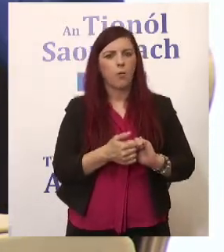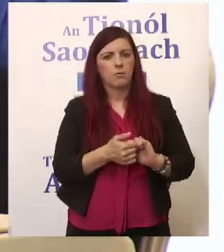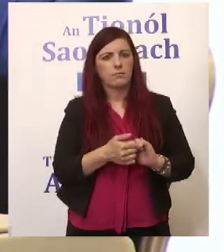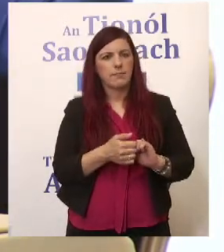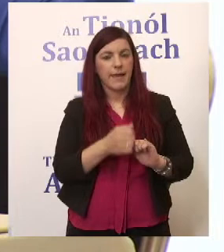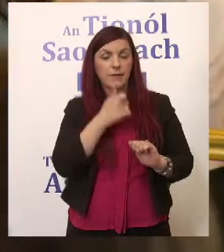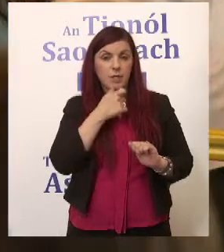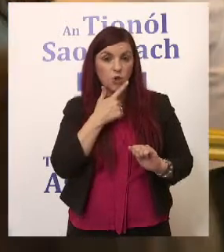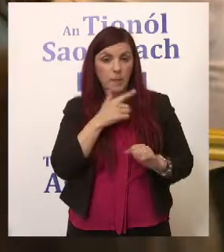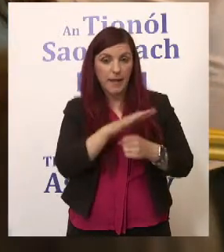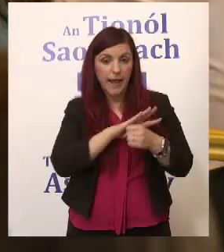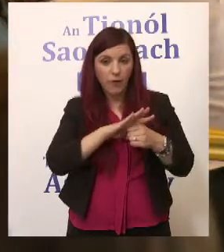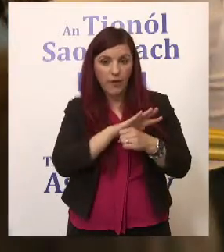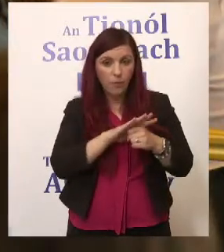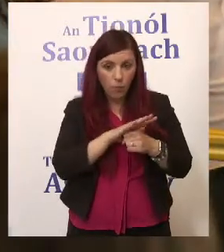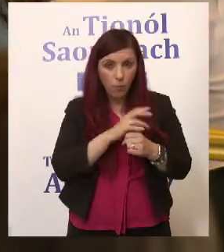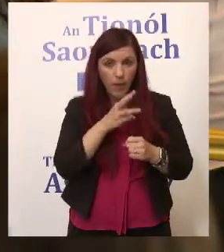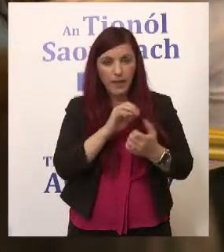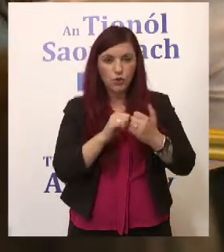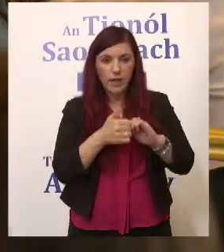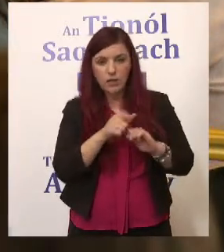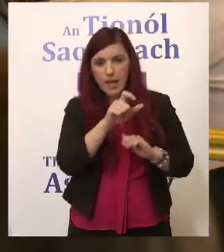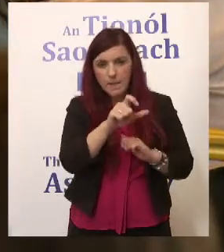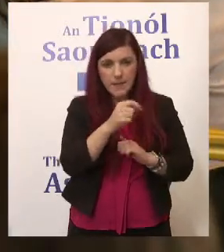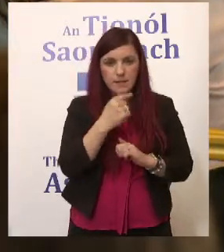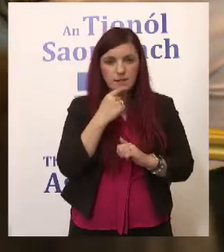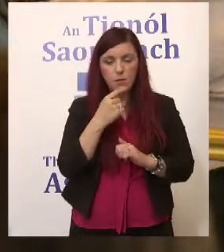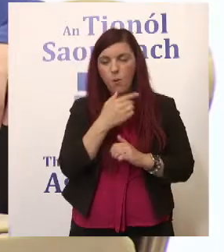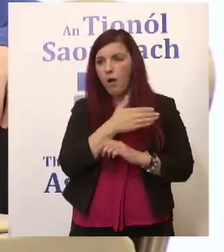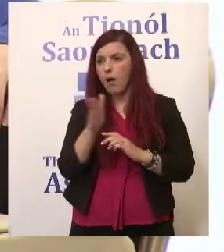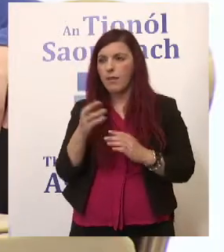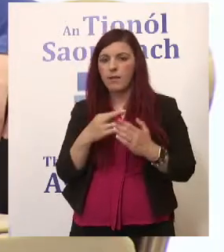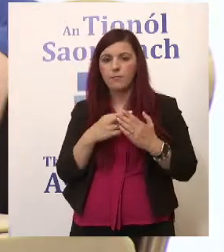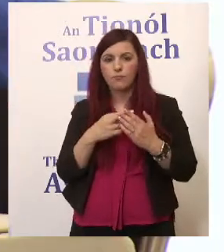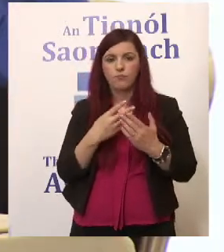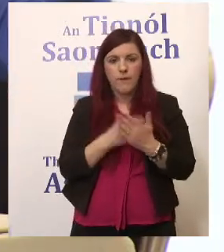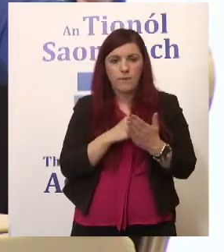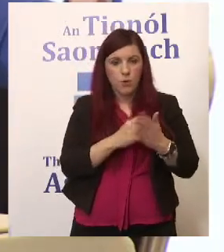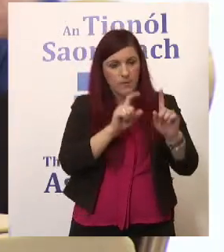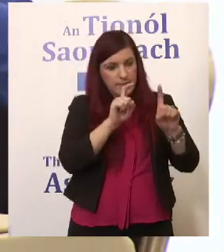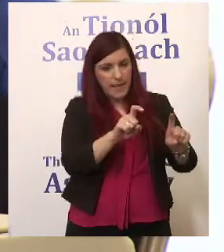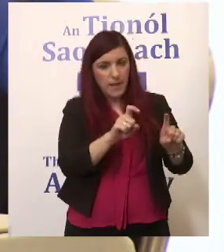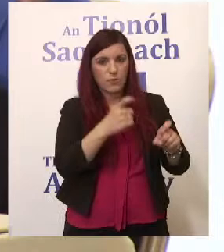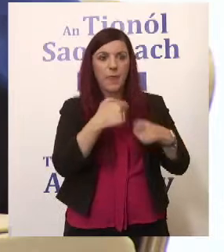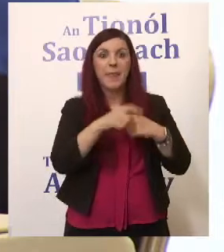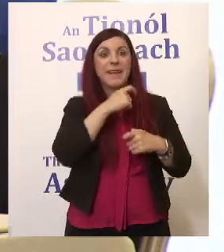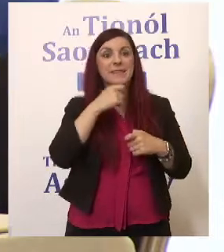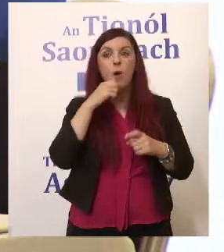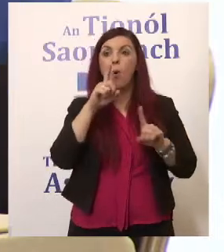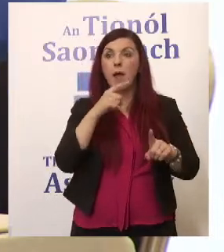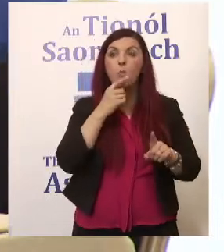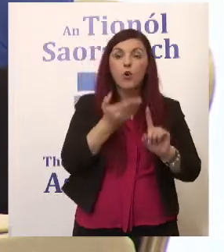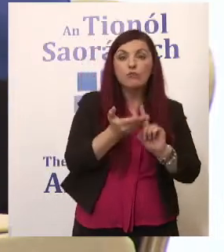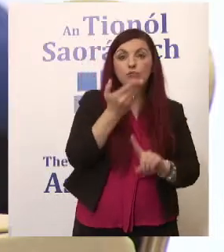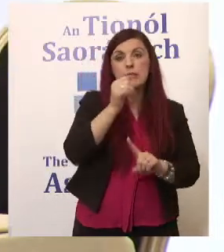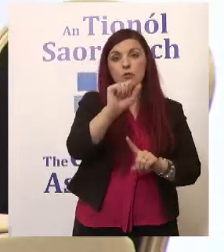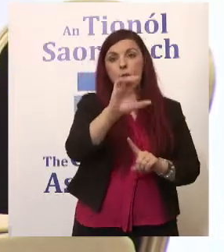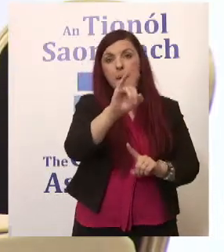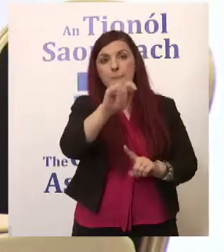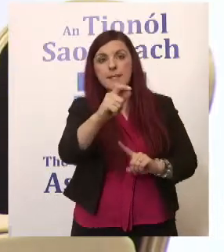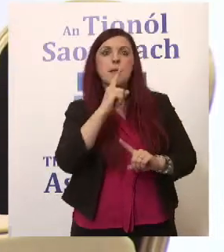of raising extra revenue. If they know all of that revenue will stay in their local area, well, then maybe it changes the